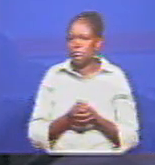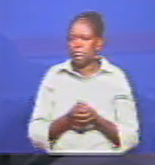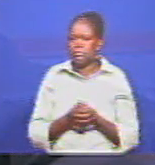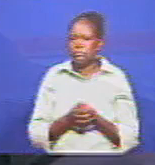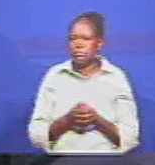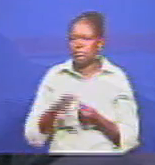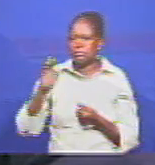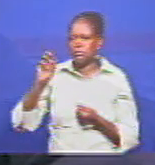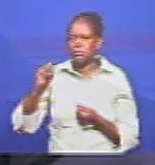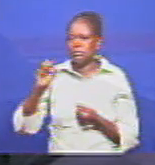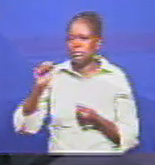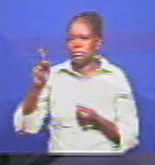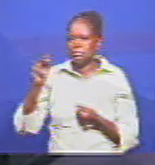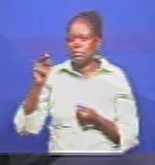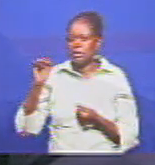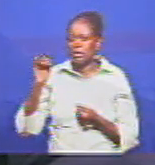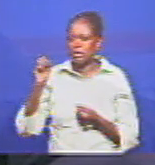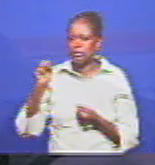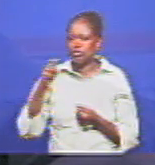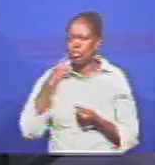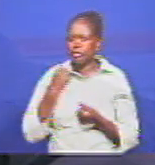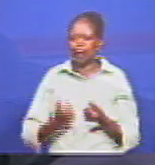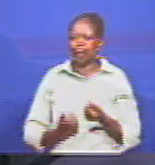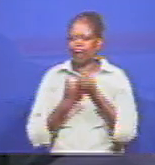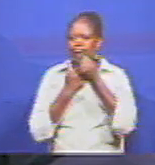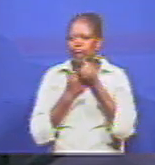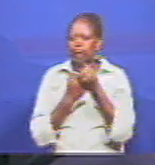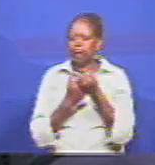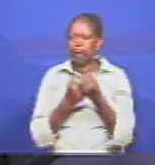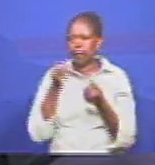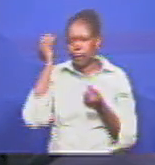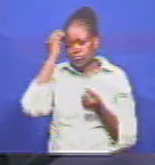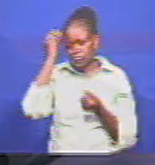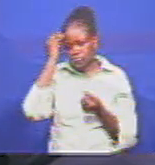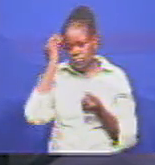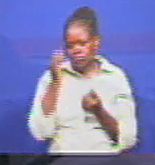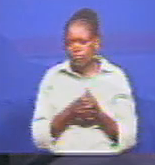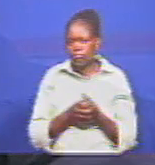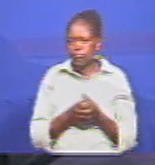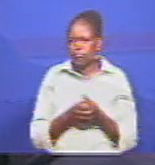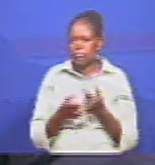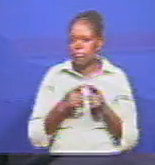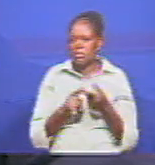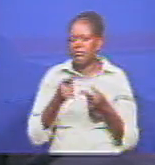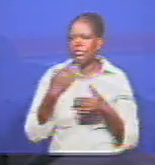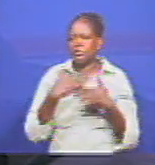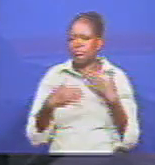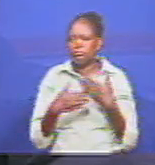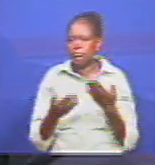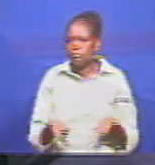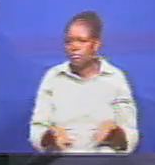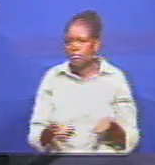who was sponsoring my studies, yes. Already he has constructed here in